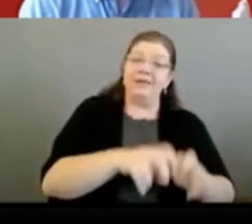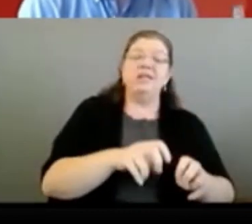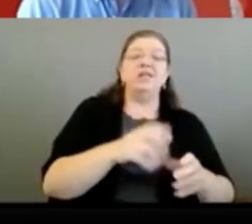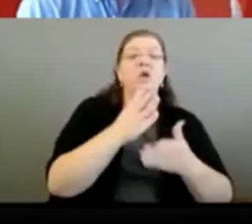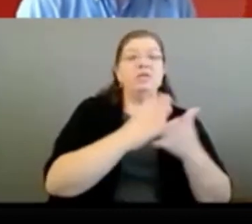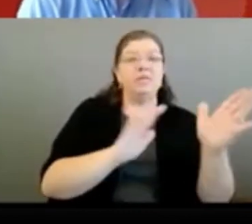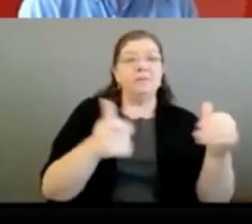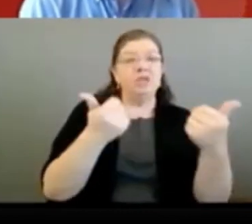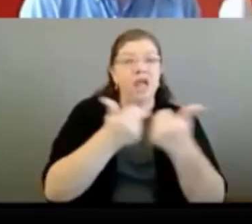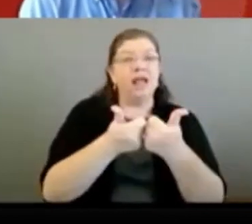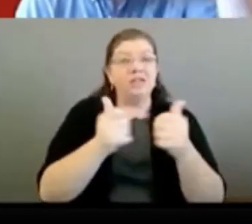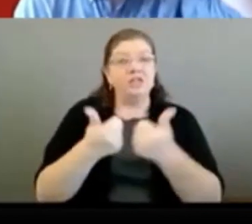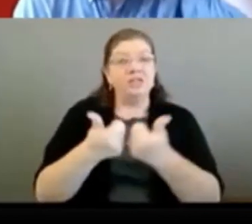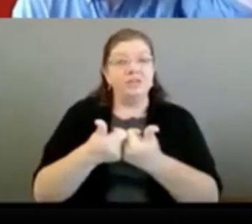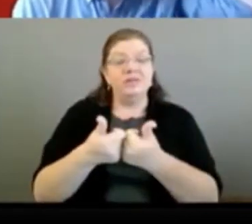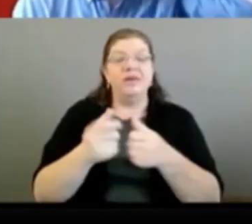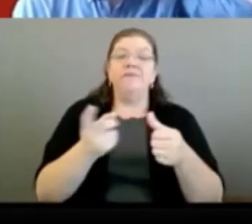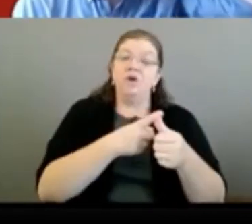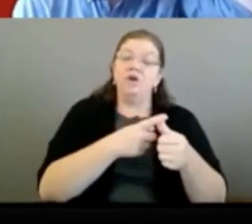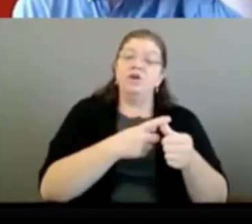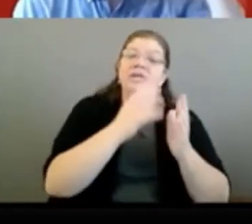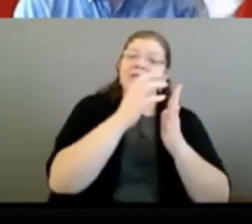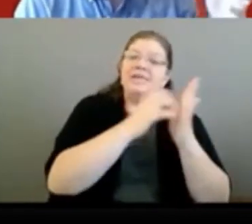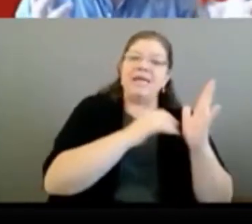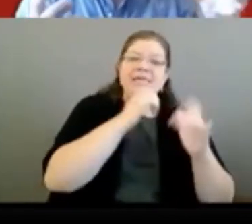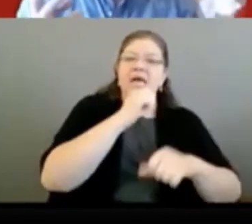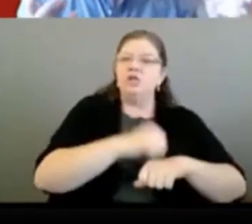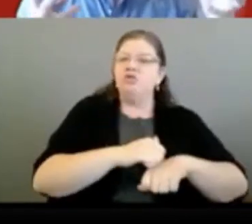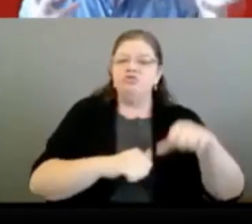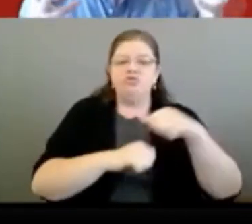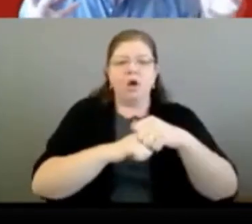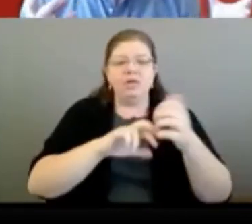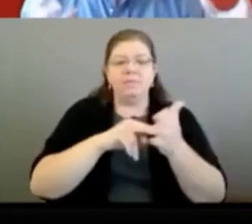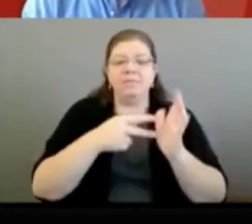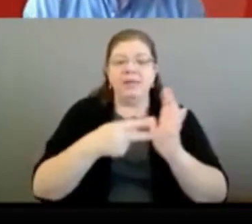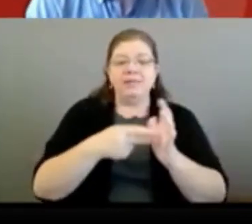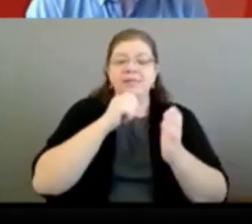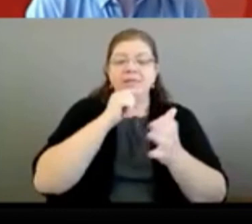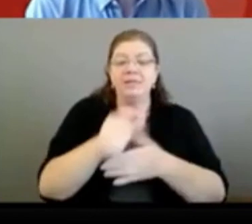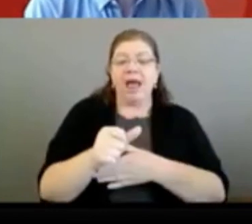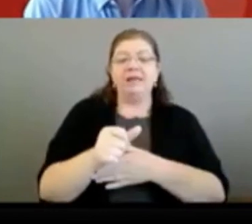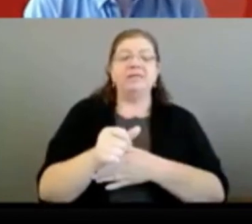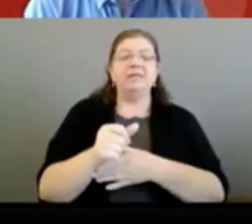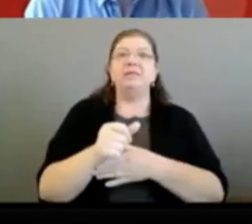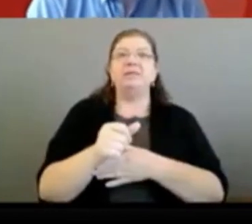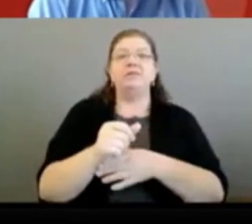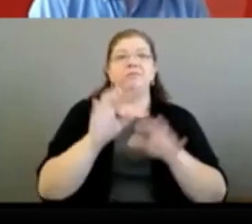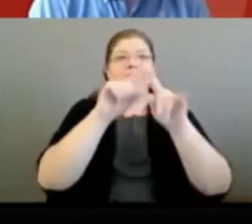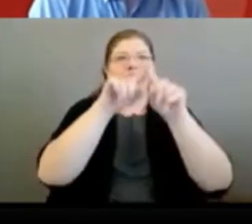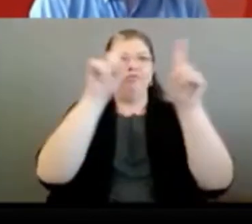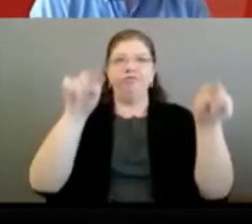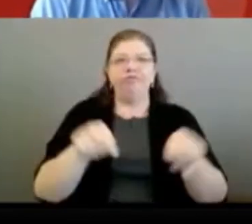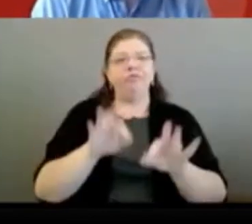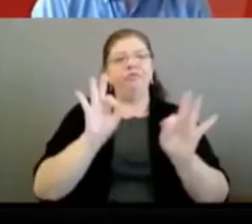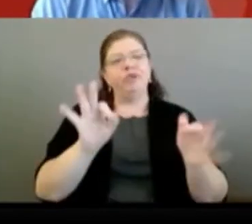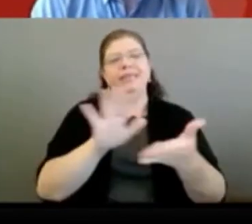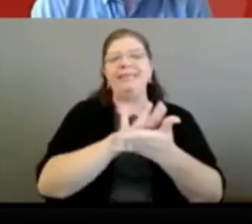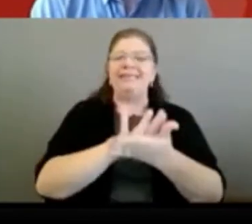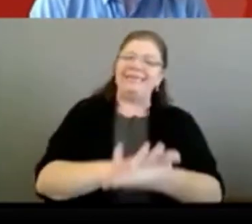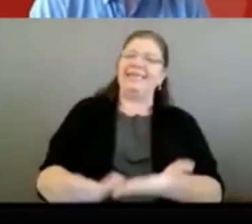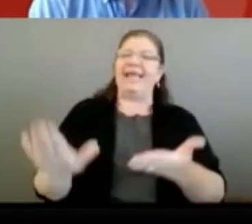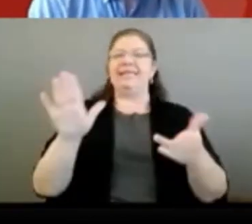of all, text data is typically unstructured, which means it's not in a nice rectangular format, so it's messy. And we need a